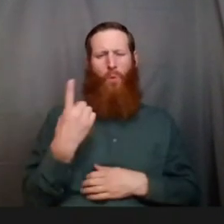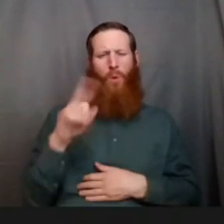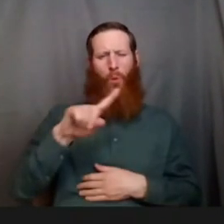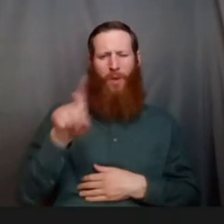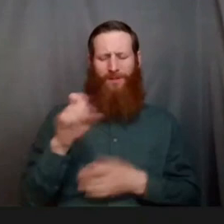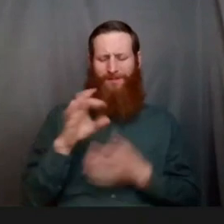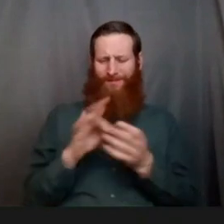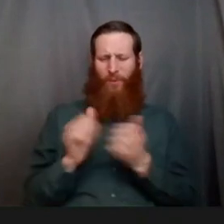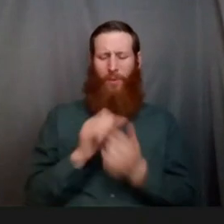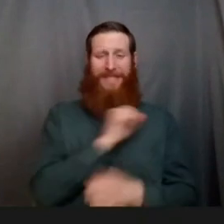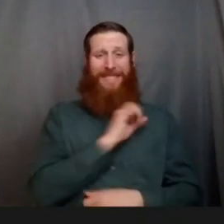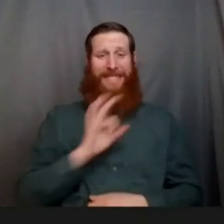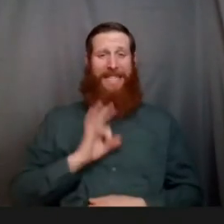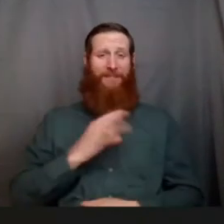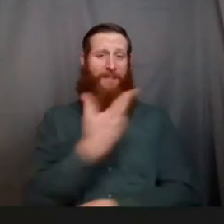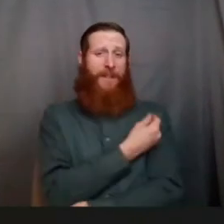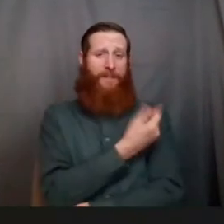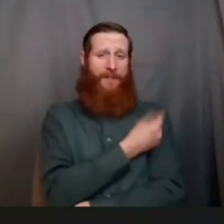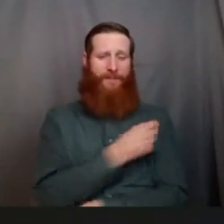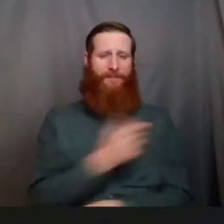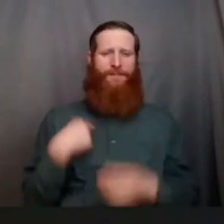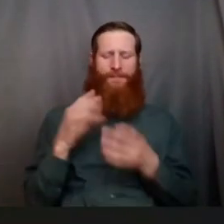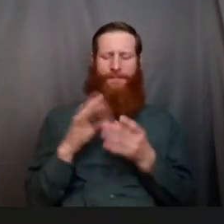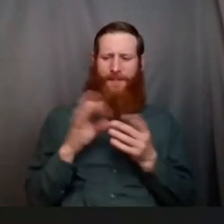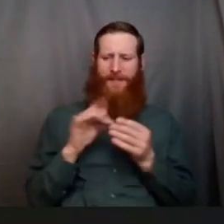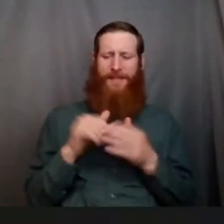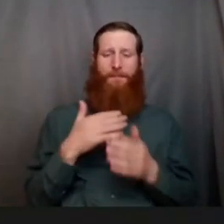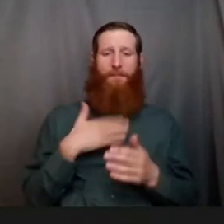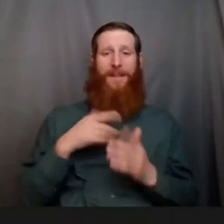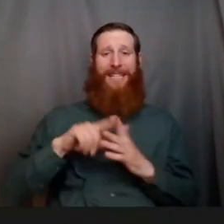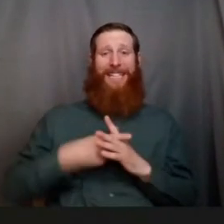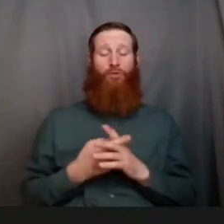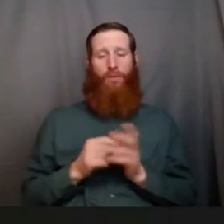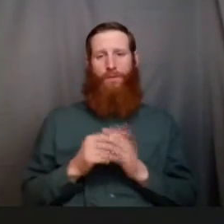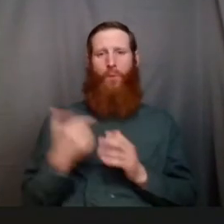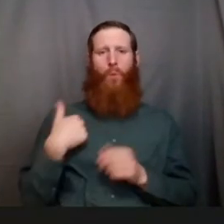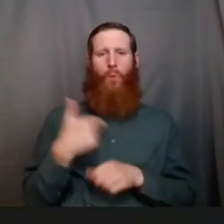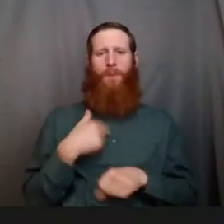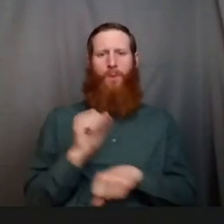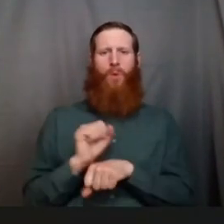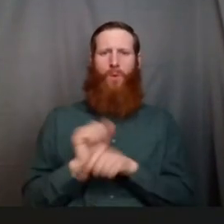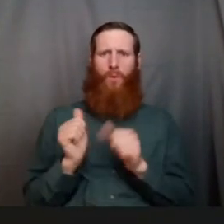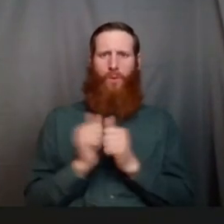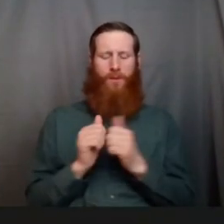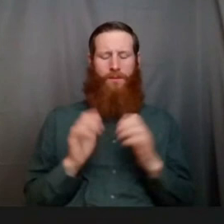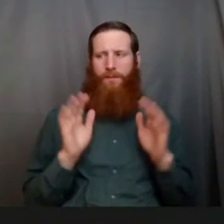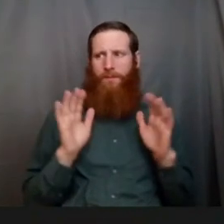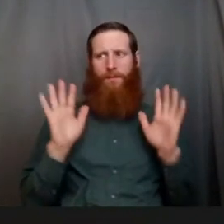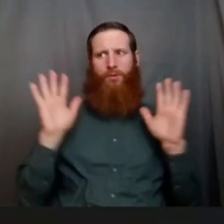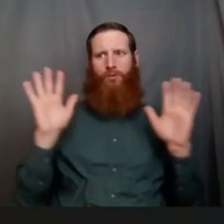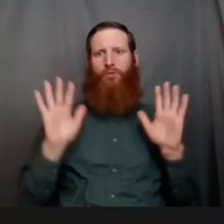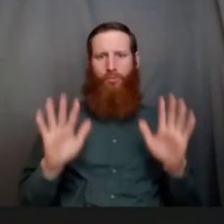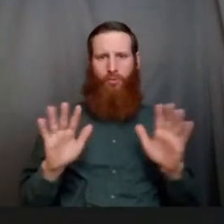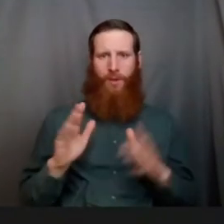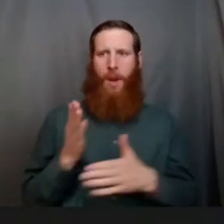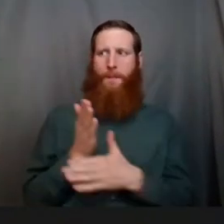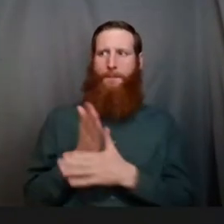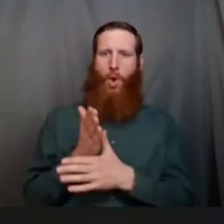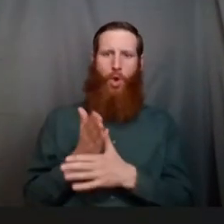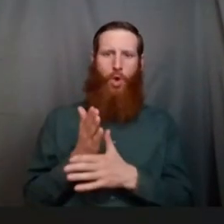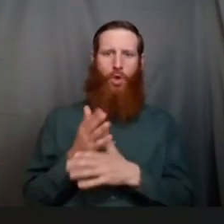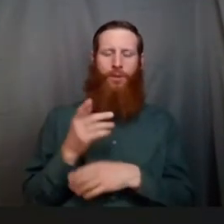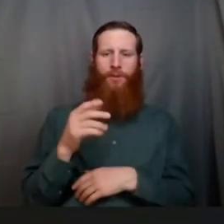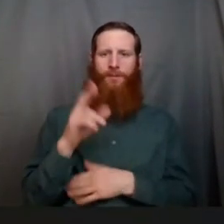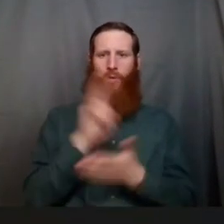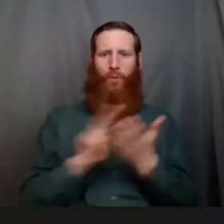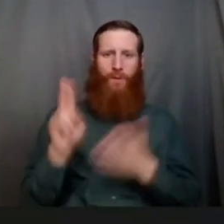vaccinated. And I mentioned that in my introduction comments is that we've been working with great partners, the Seattle Cancer Care Alliance, University of